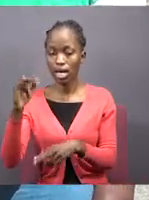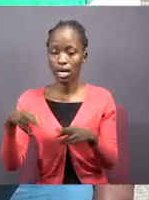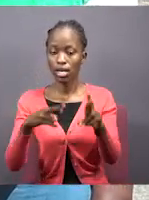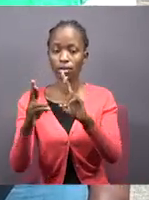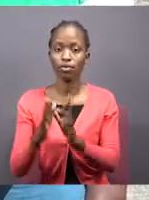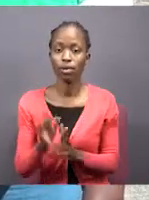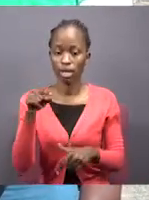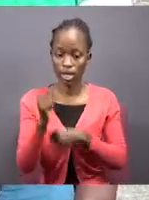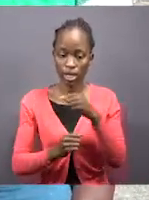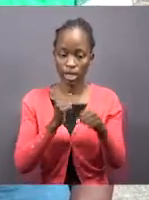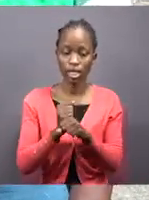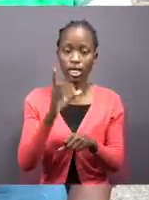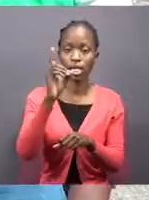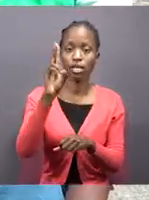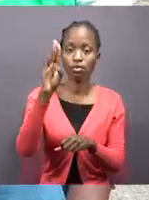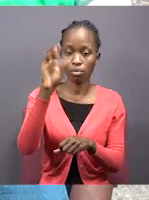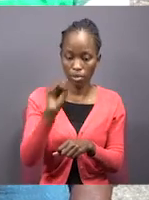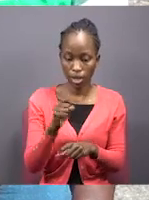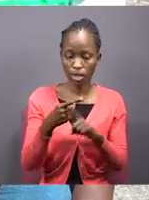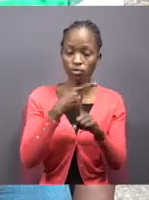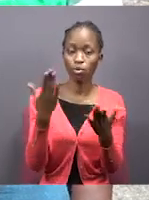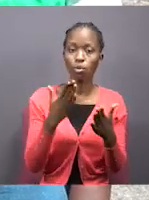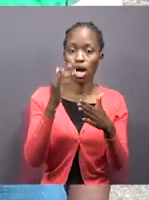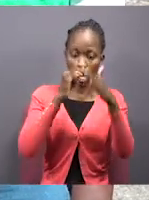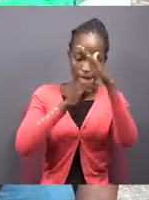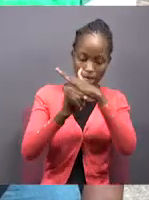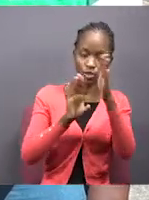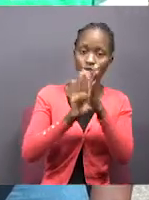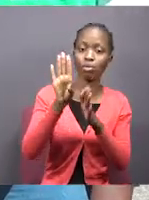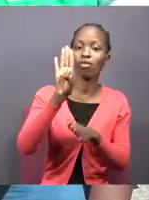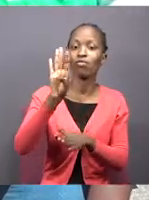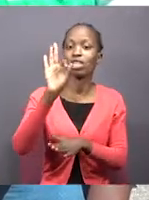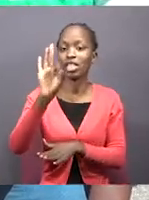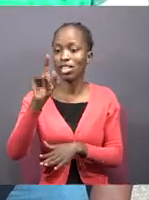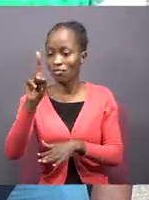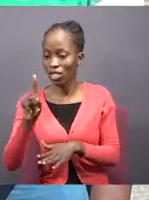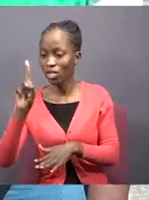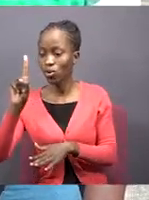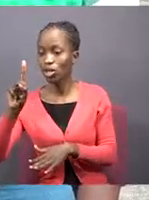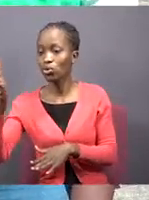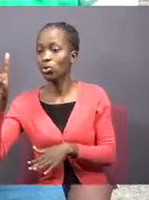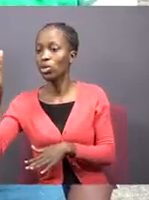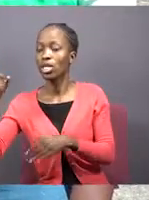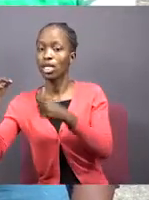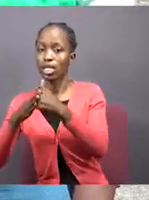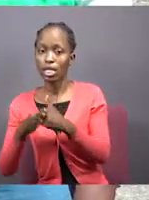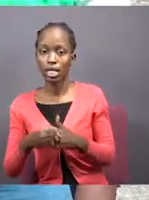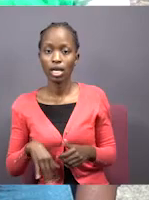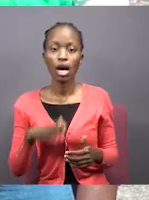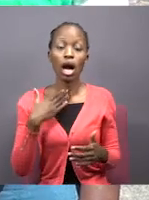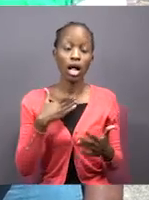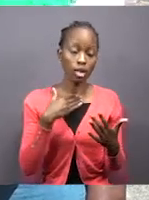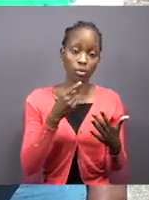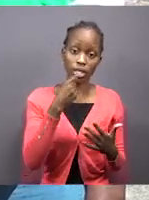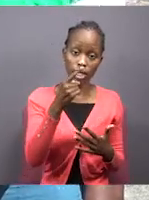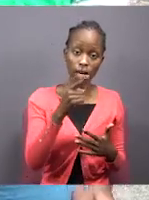year's Dvbs memory work is going to come from Isaiah chapter 43, verse 1 to 28. I'll be taking you from verse 1